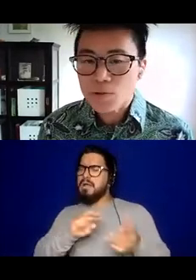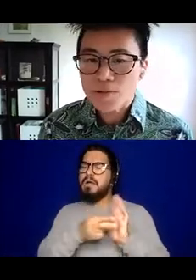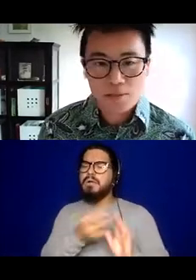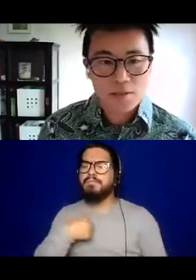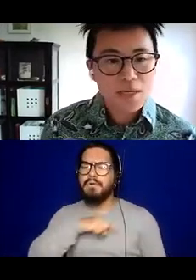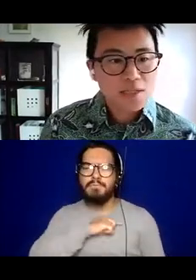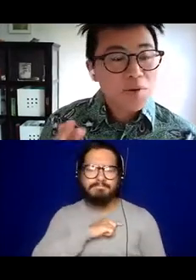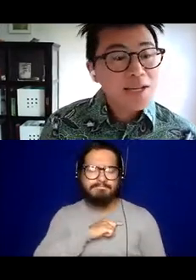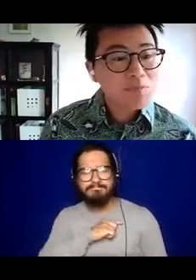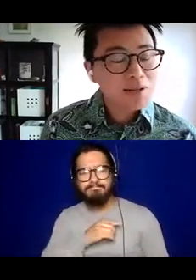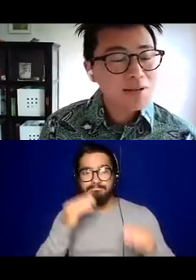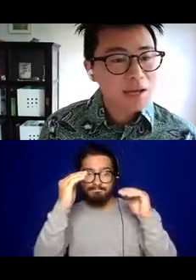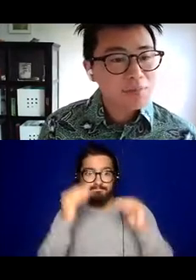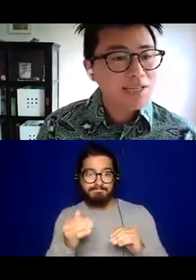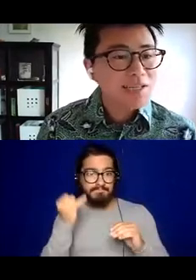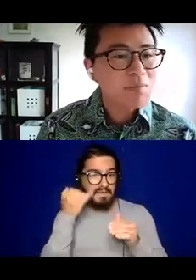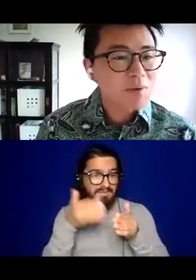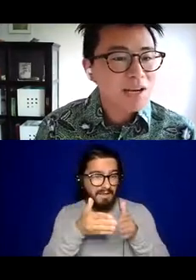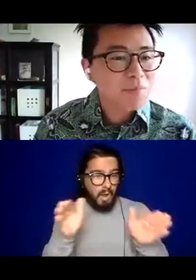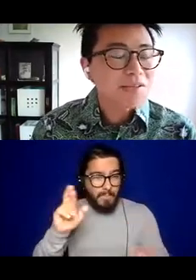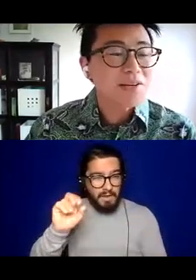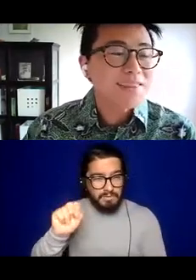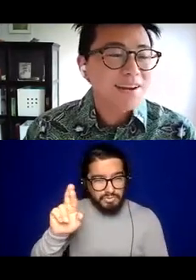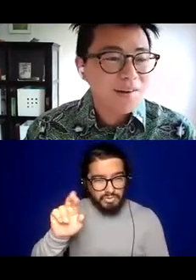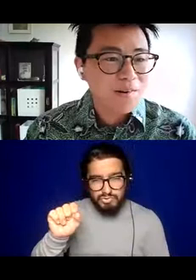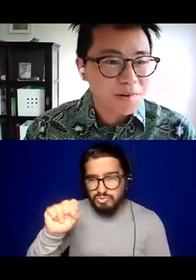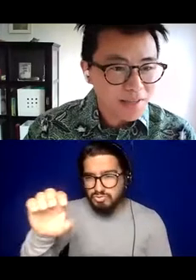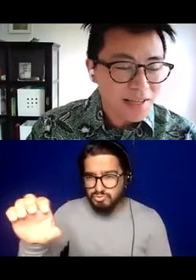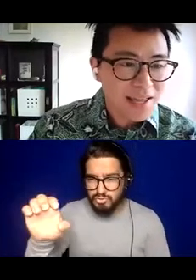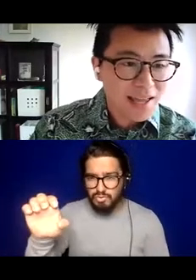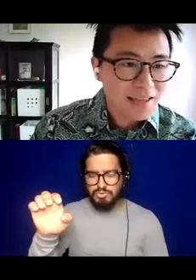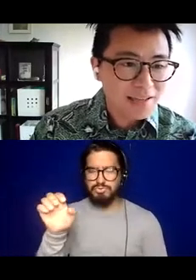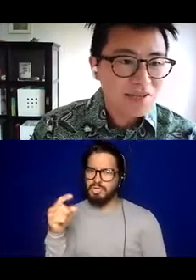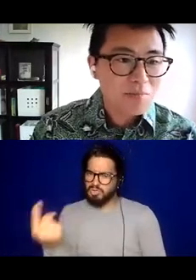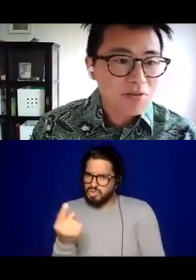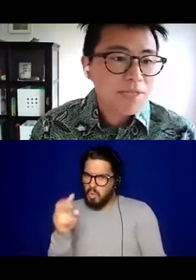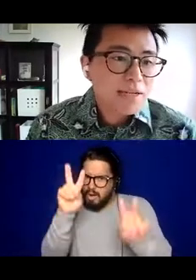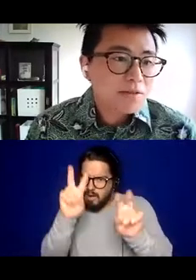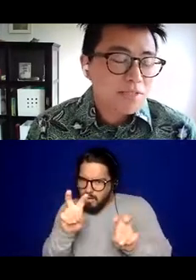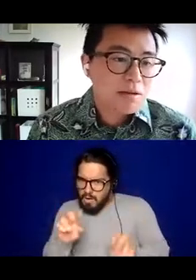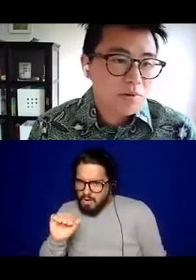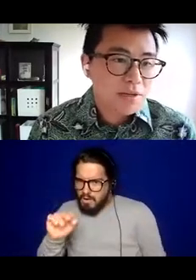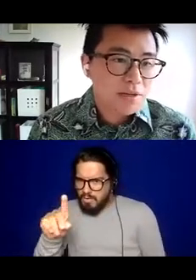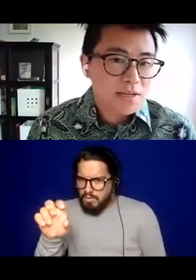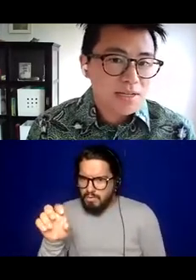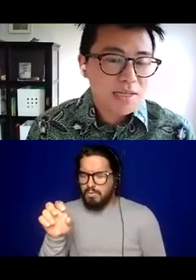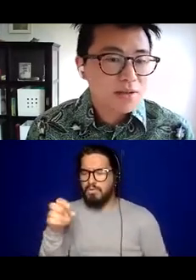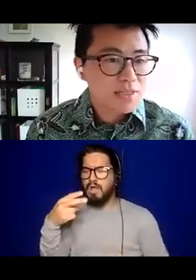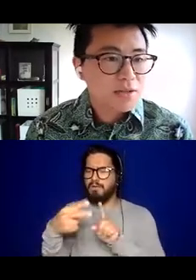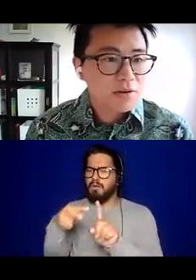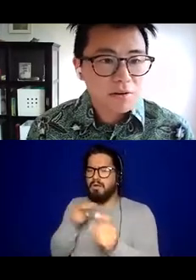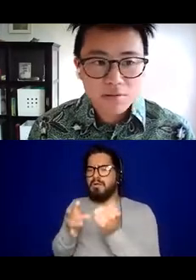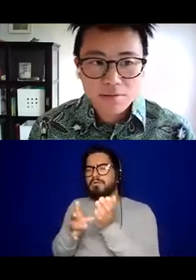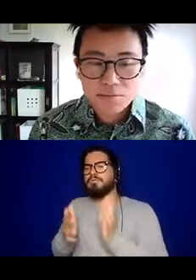open source? So has someone been able to look at that code and determine from a technical standpoint, does it